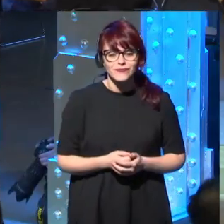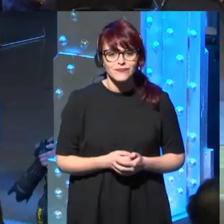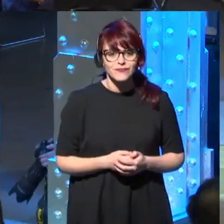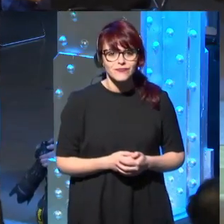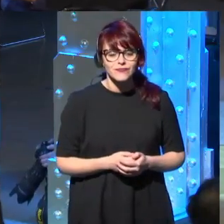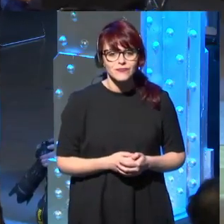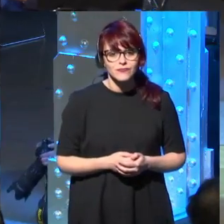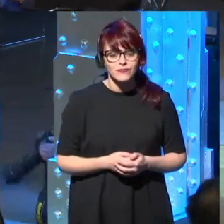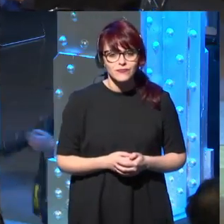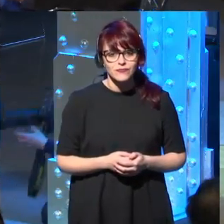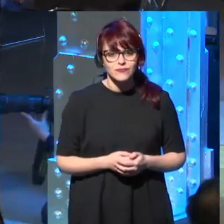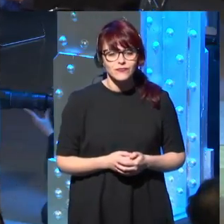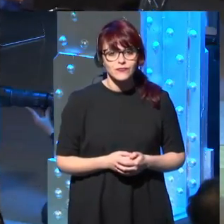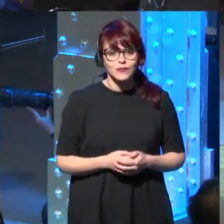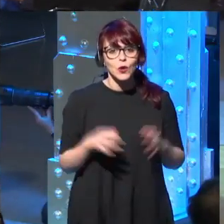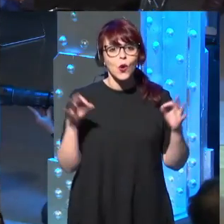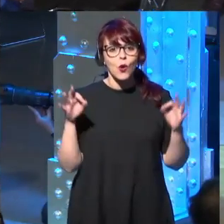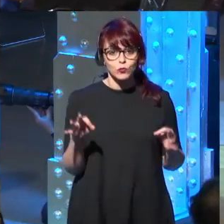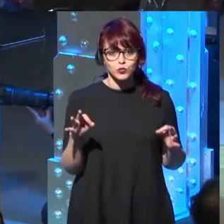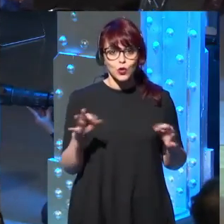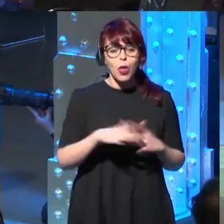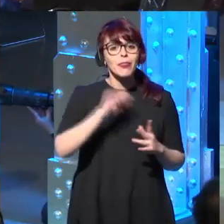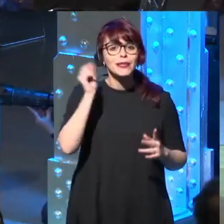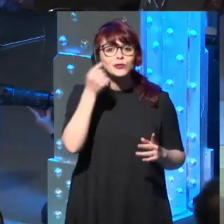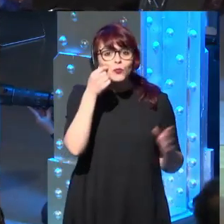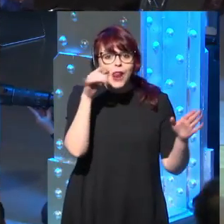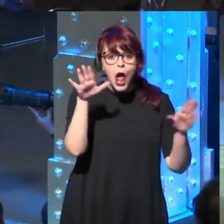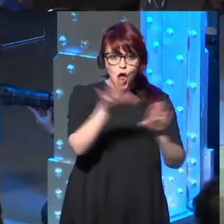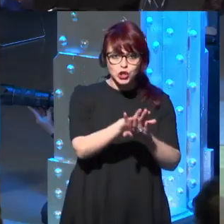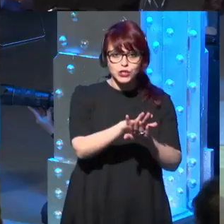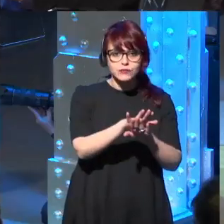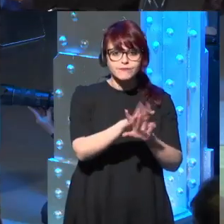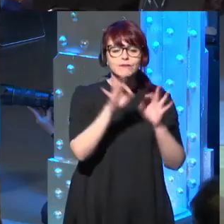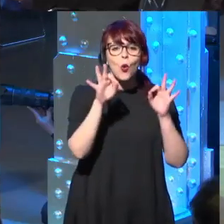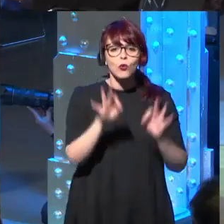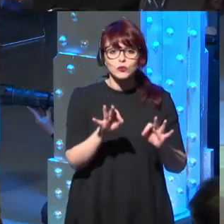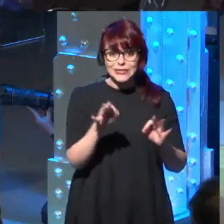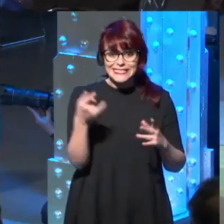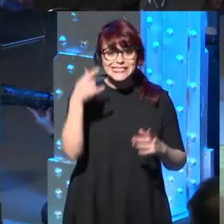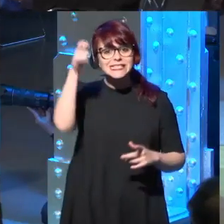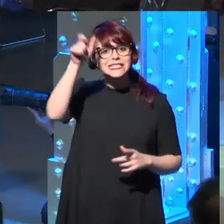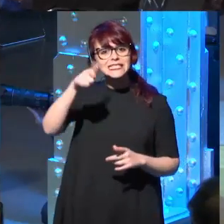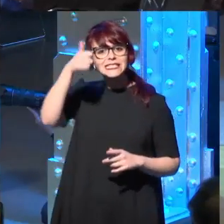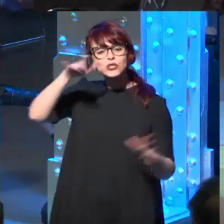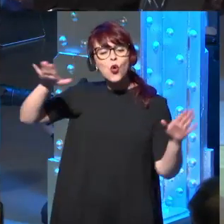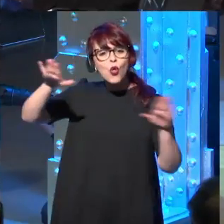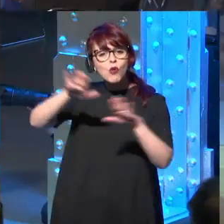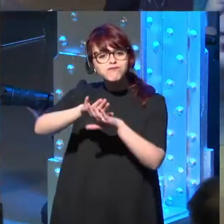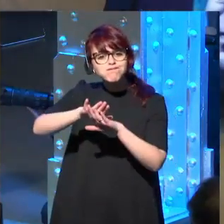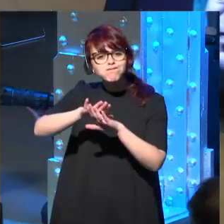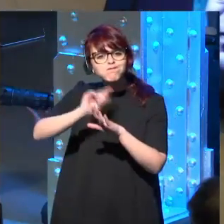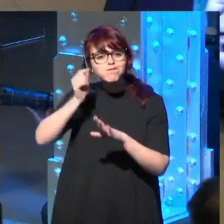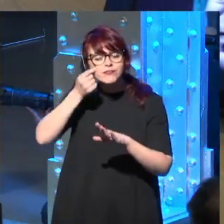when he discovers night, the boy discovers night, the landscape of the